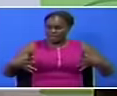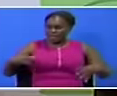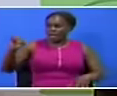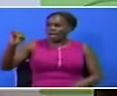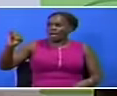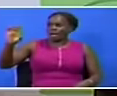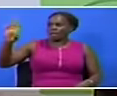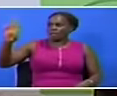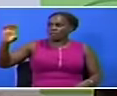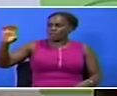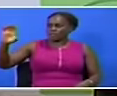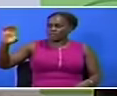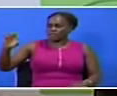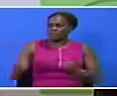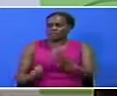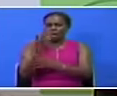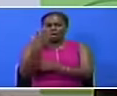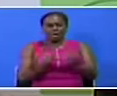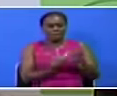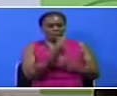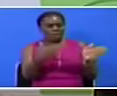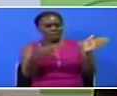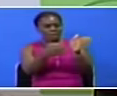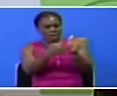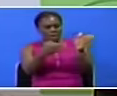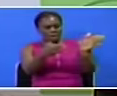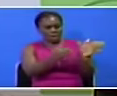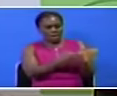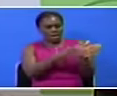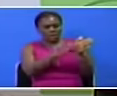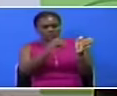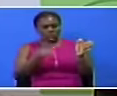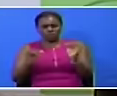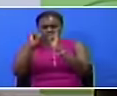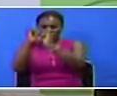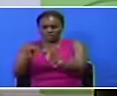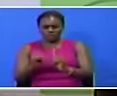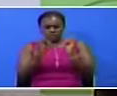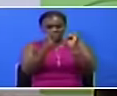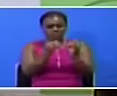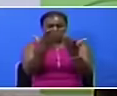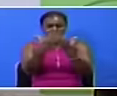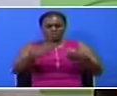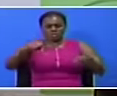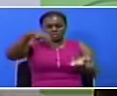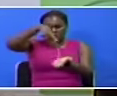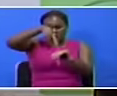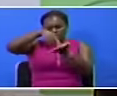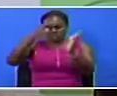has set up a trap to rule out and to cancel out independent candidates in Kenya.